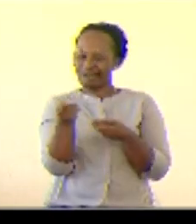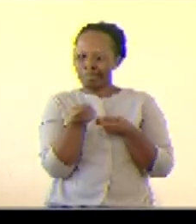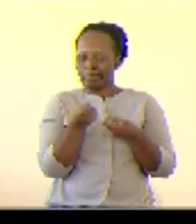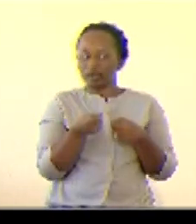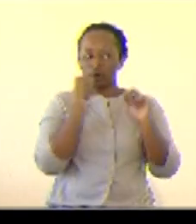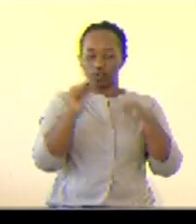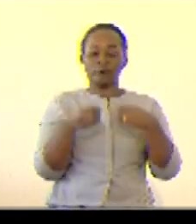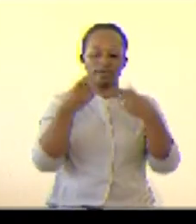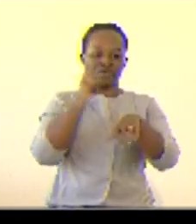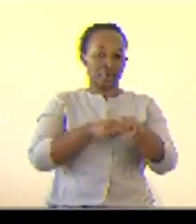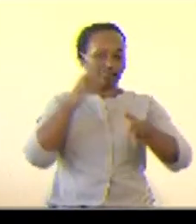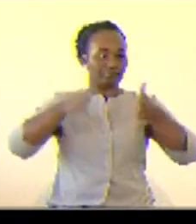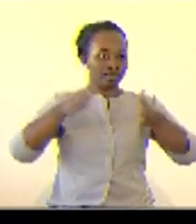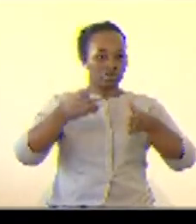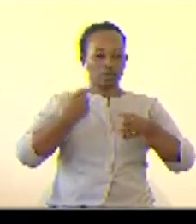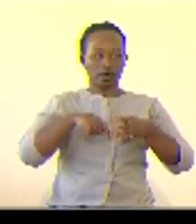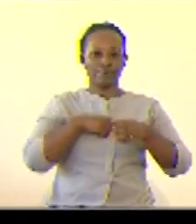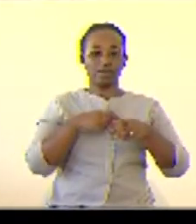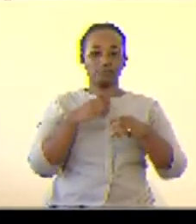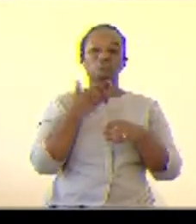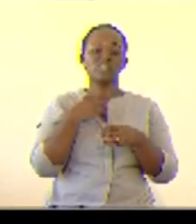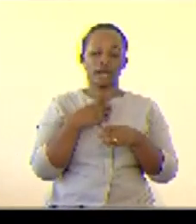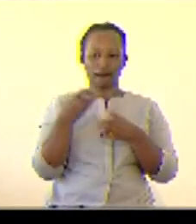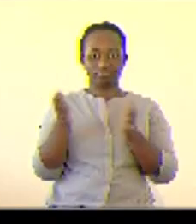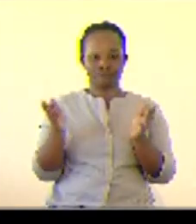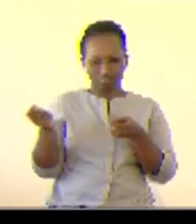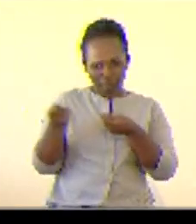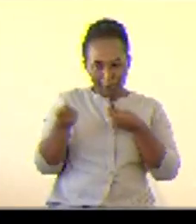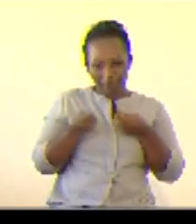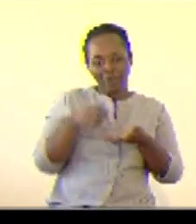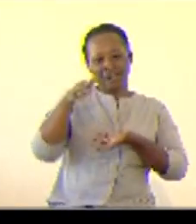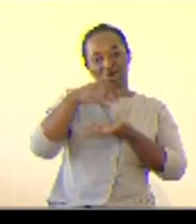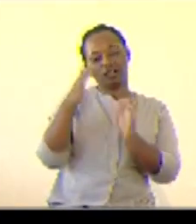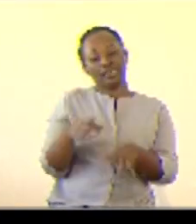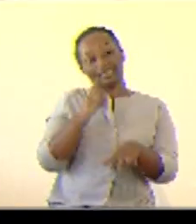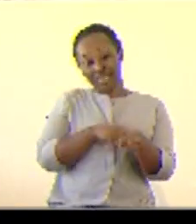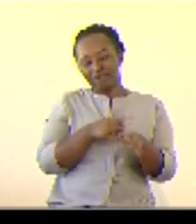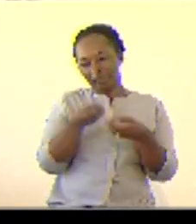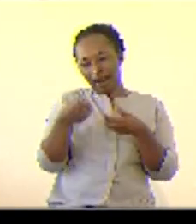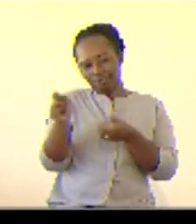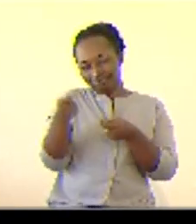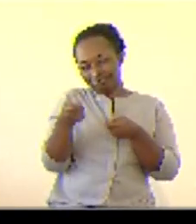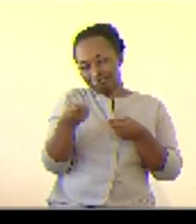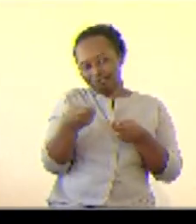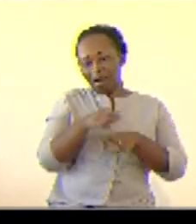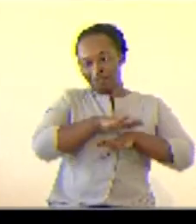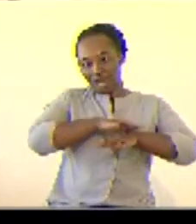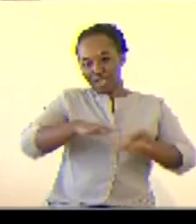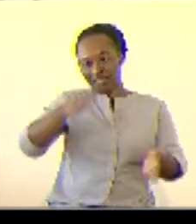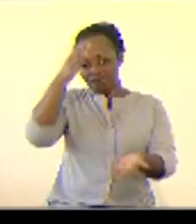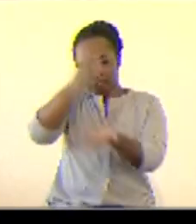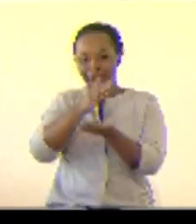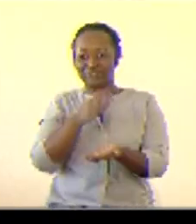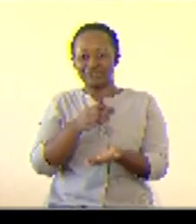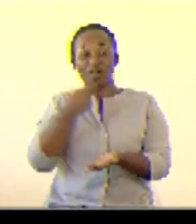for a given period of time with an intention of attracting customers. Then after you may stop. So you have to be, this is a business, and